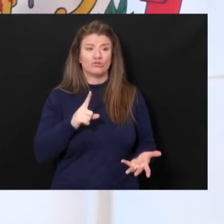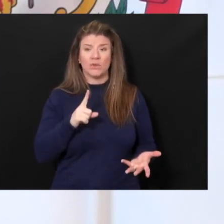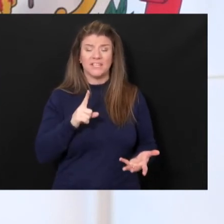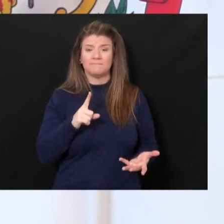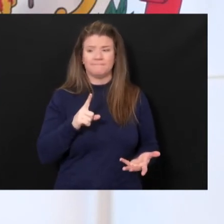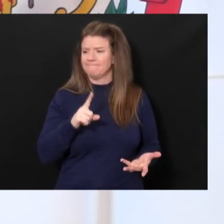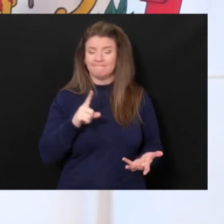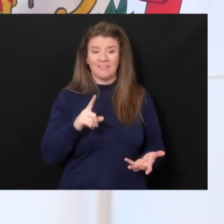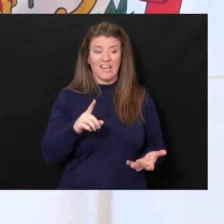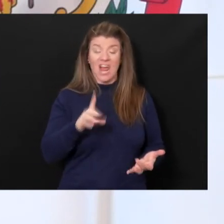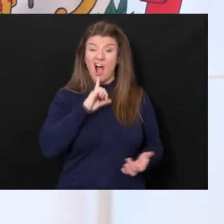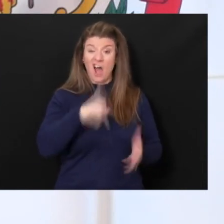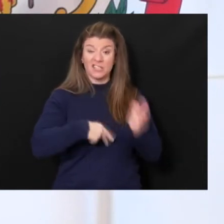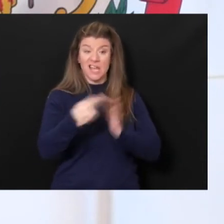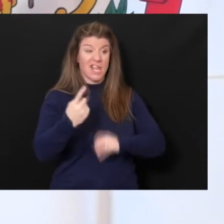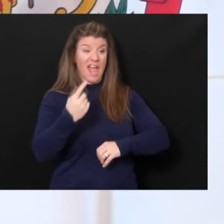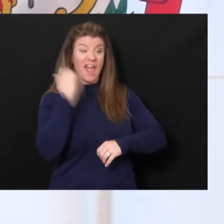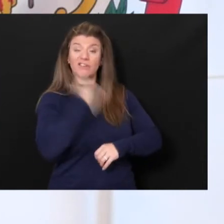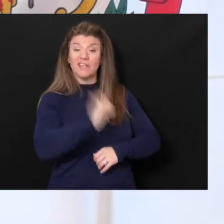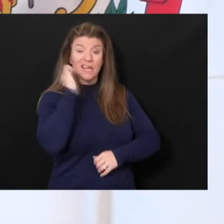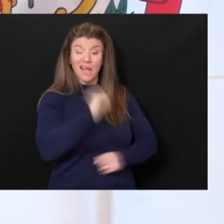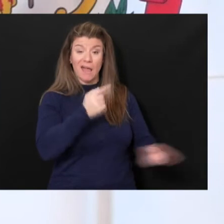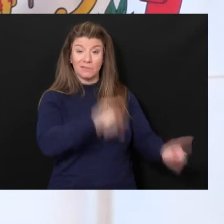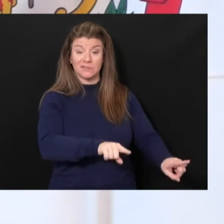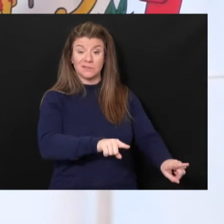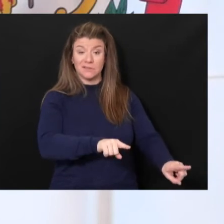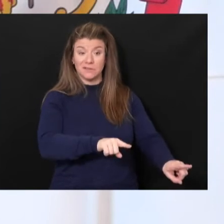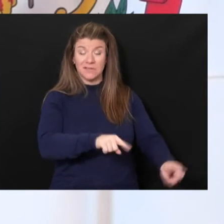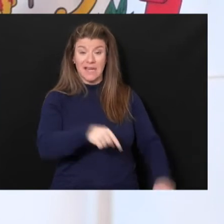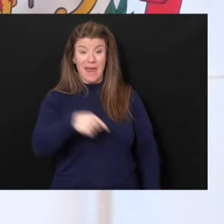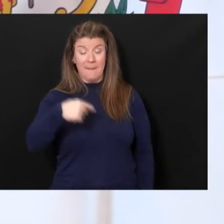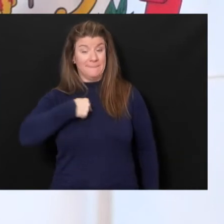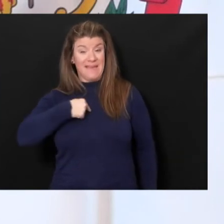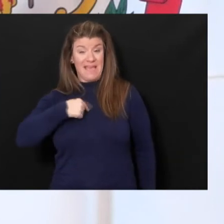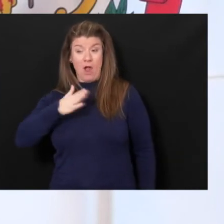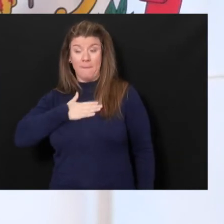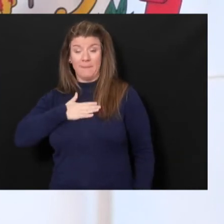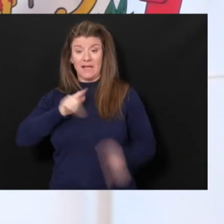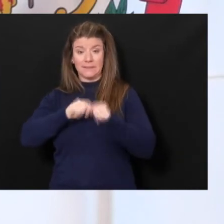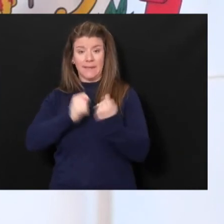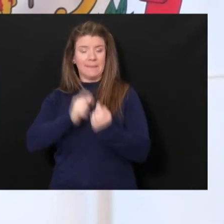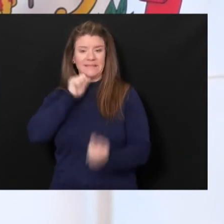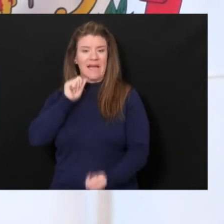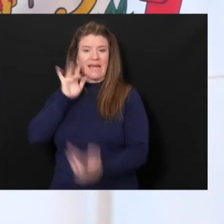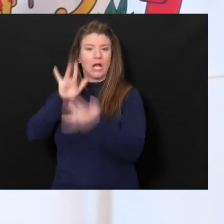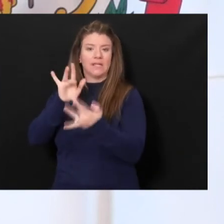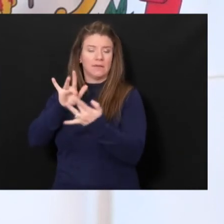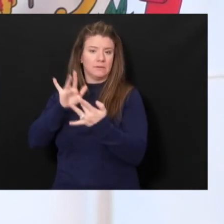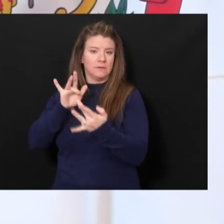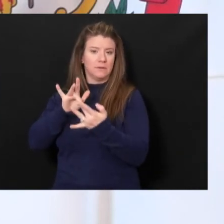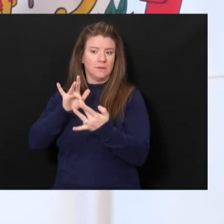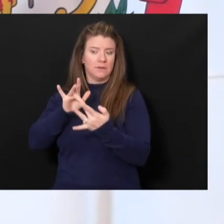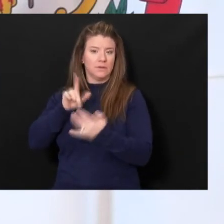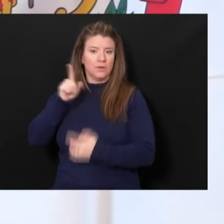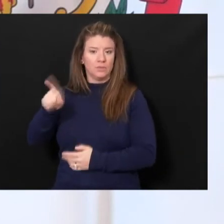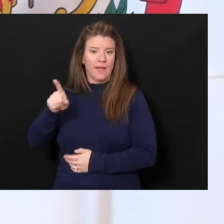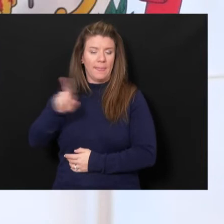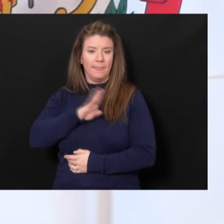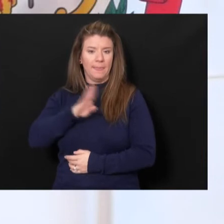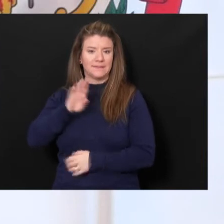there's not a day that goes by that I or my people are not in contact with the